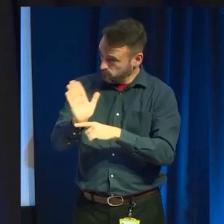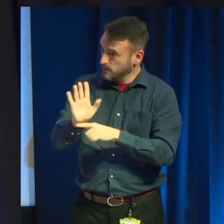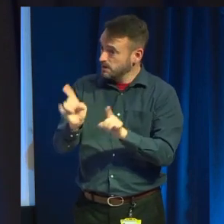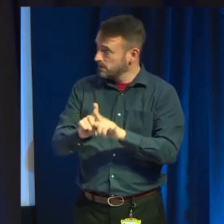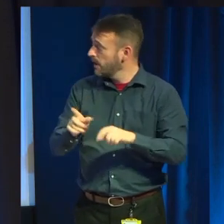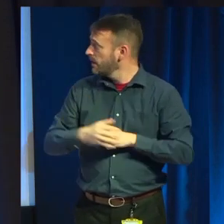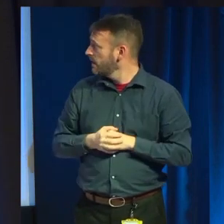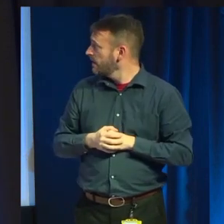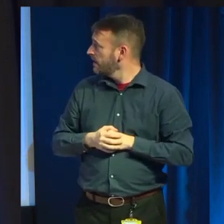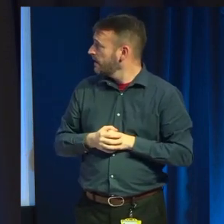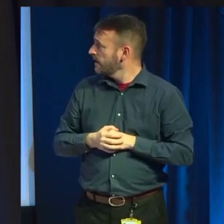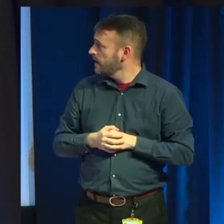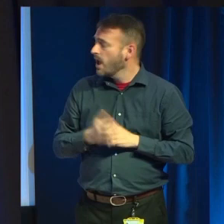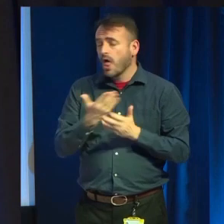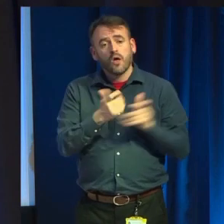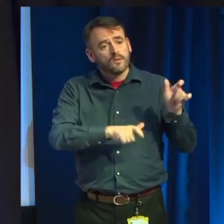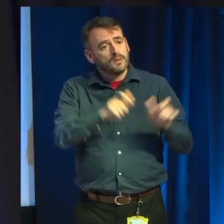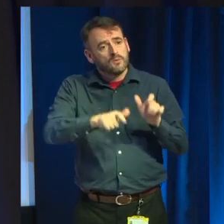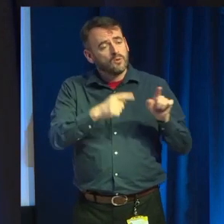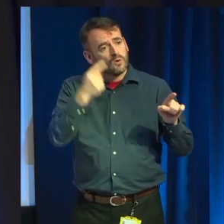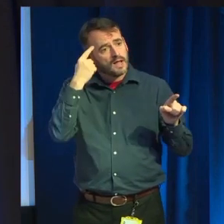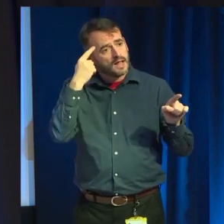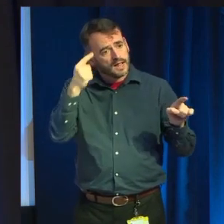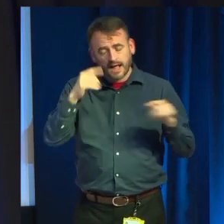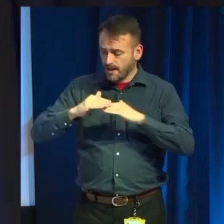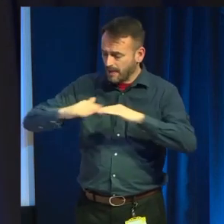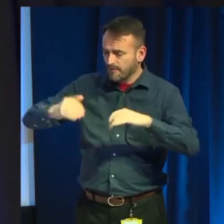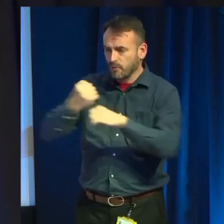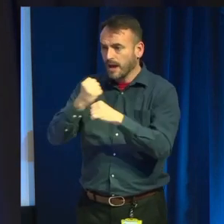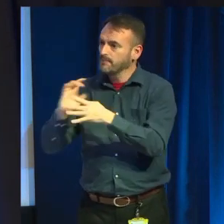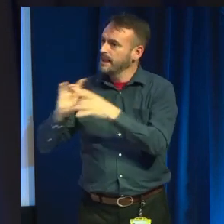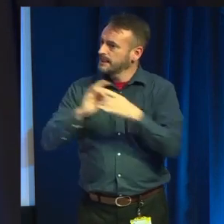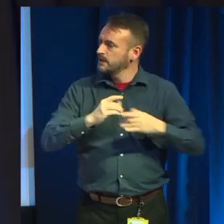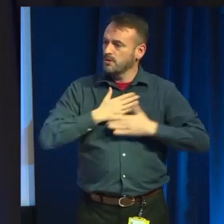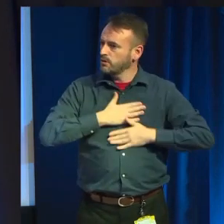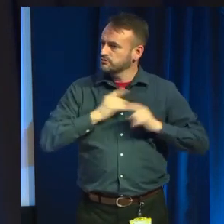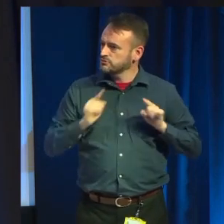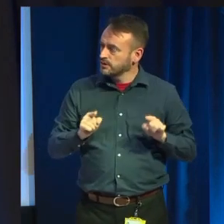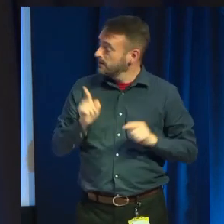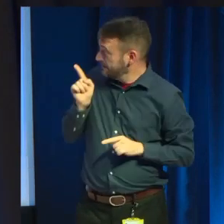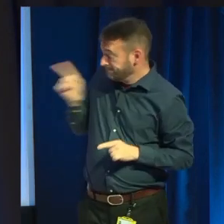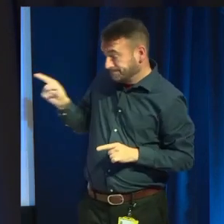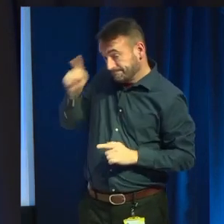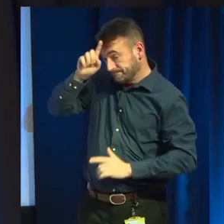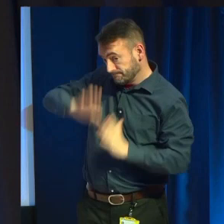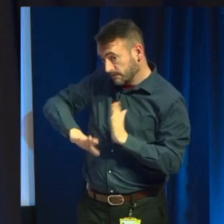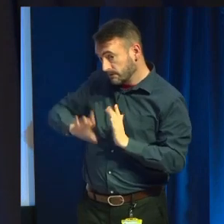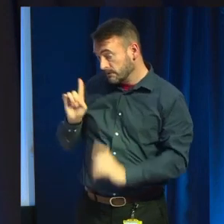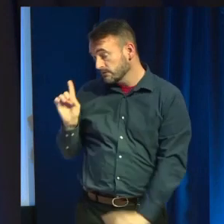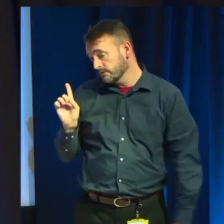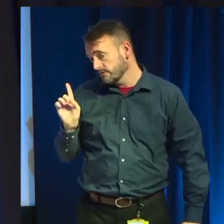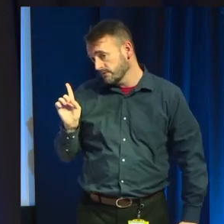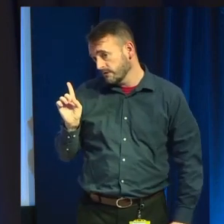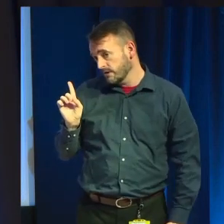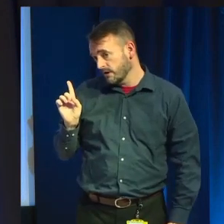Normally, a lot of people wouldn't associate platformers with something emotional, but in this experience, I think they made a